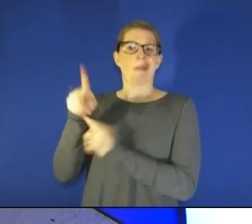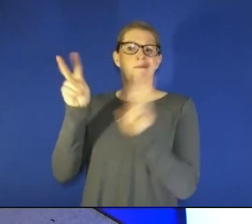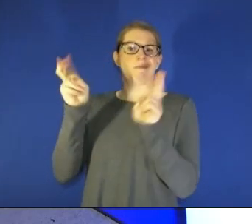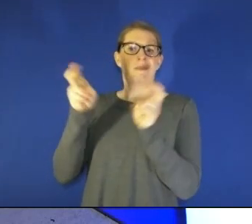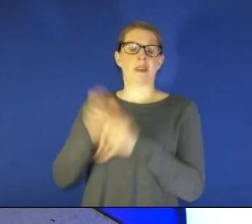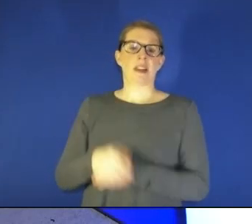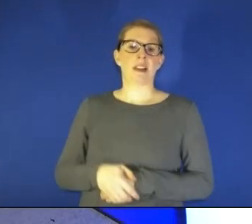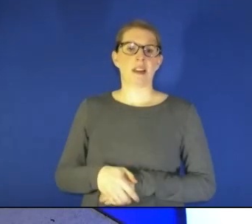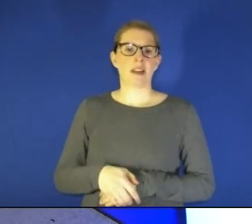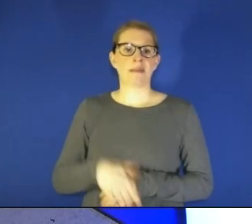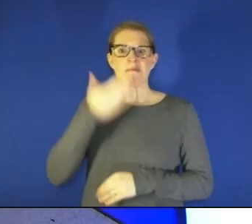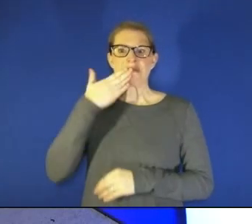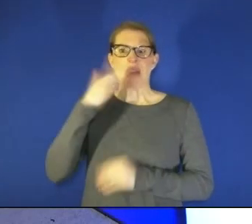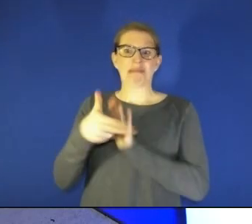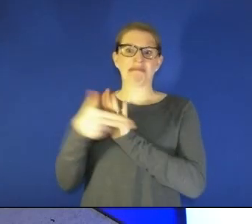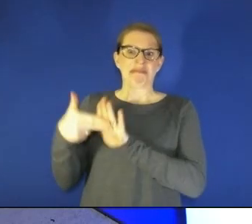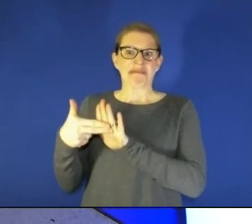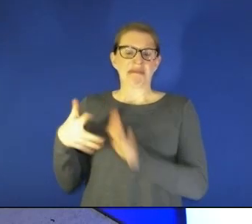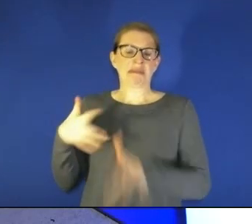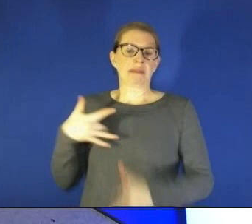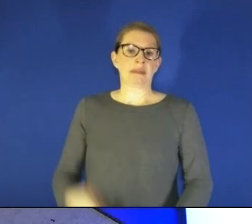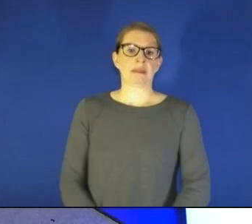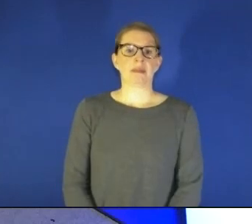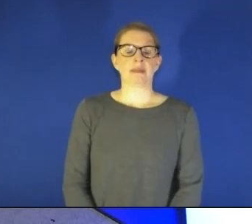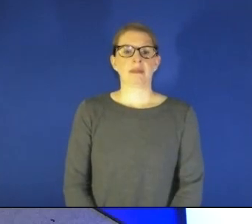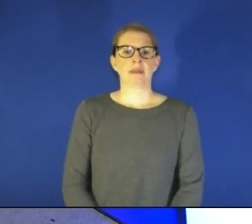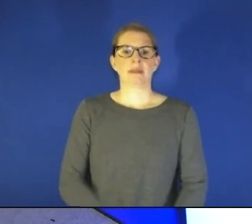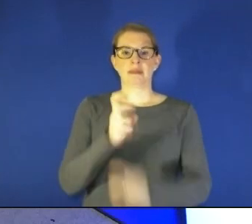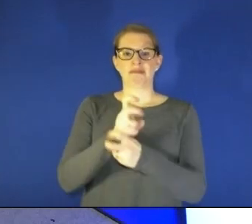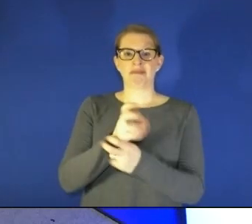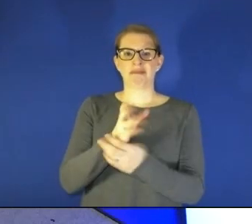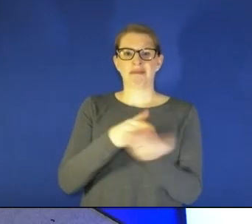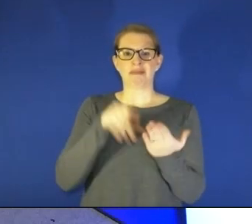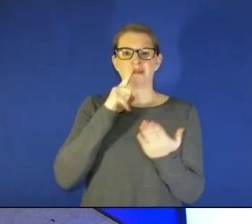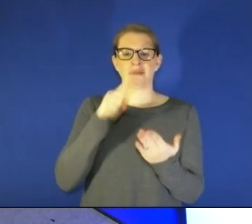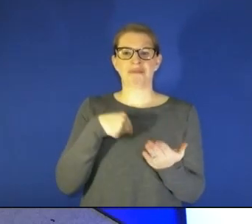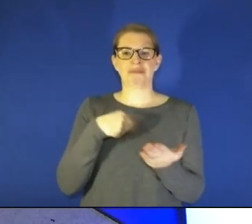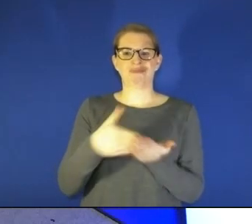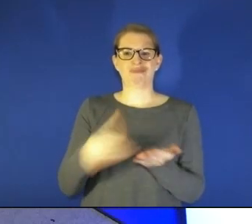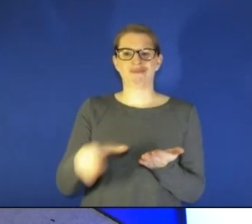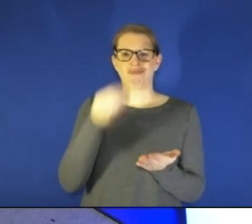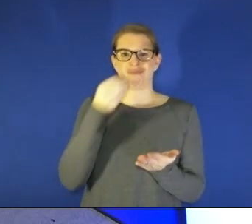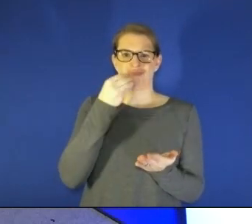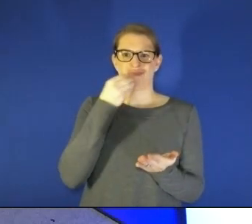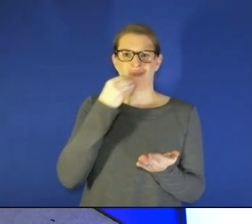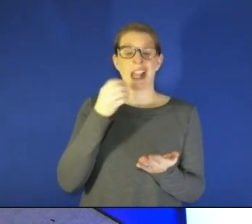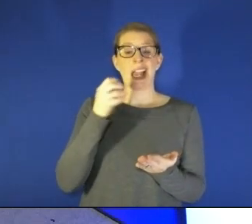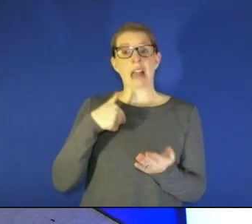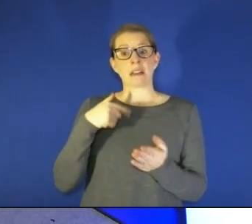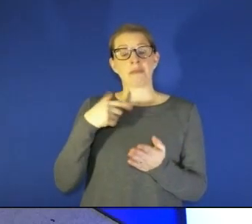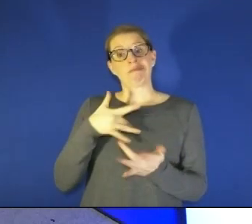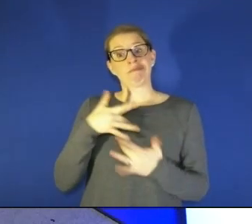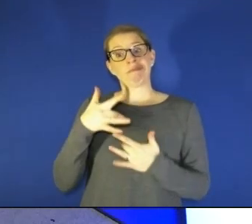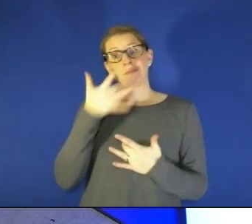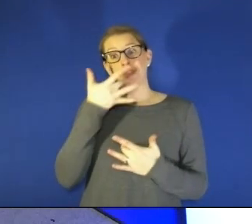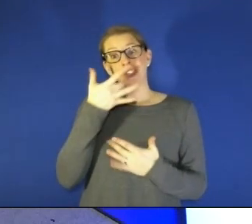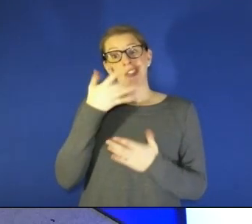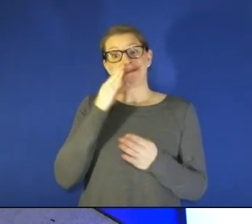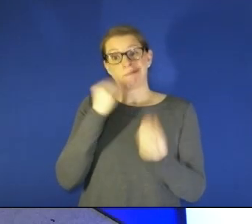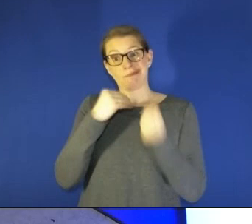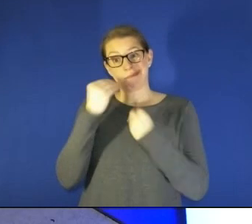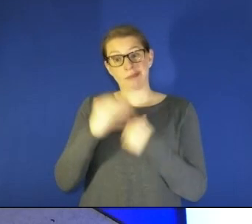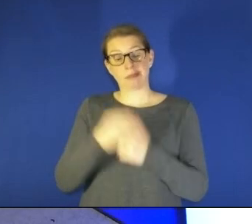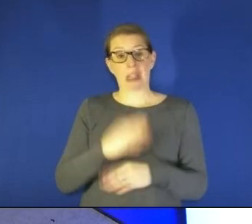Yep. I think the hardest part for me was just the not eating because I'm kind of an eater. So, but that might not bother a lot of people. But you